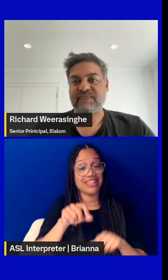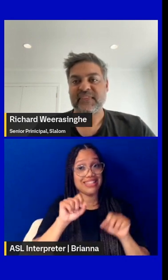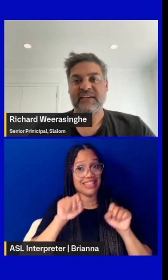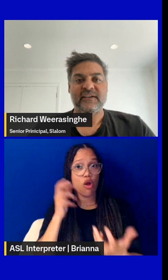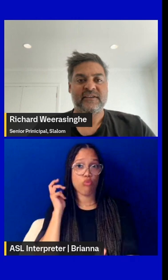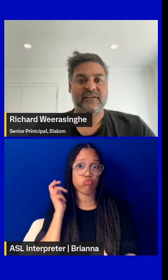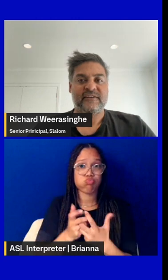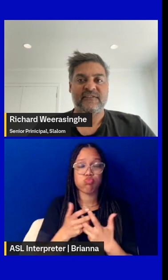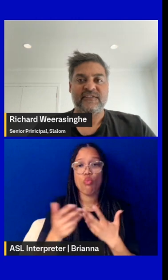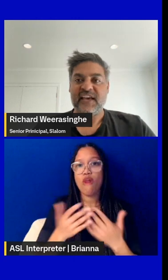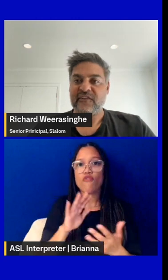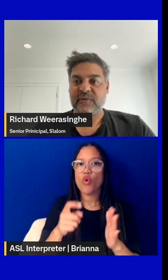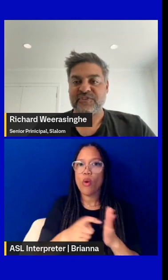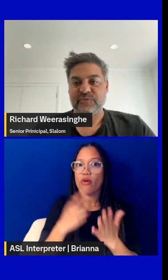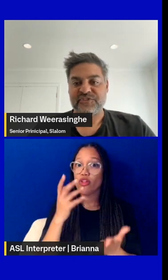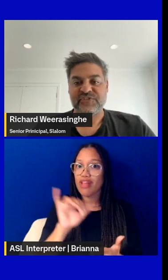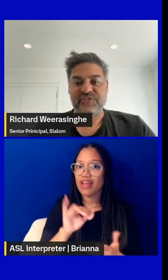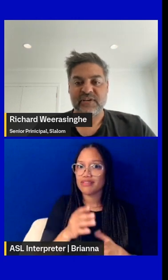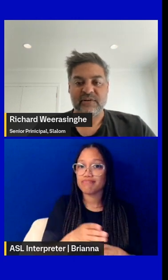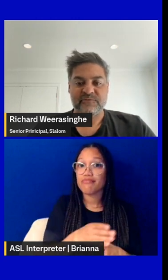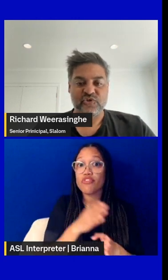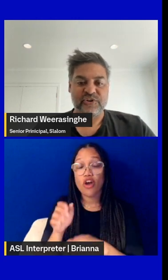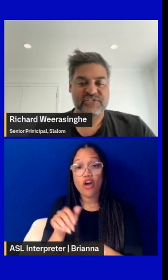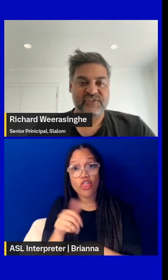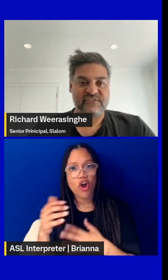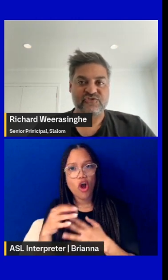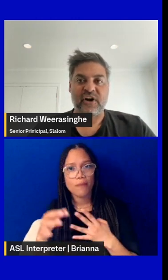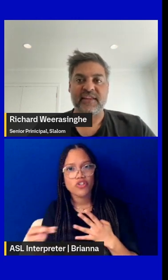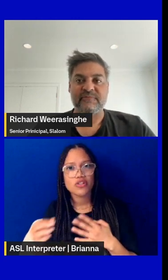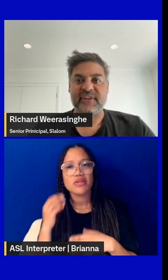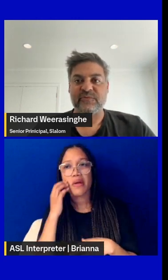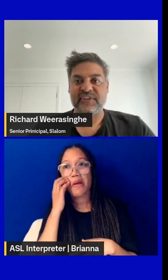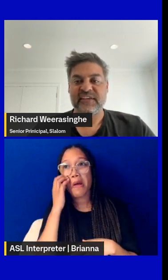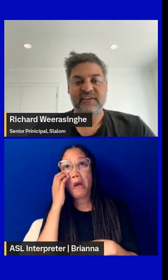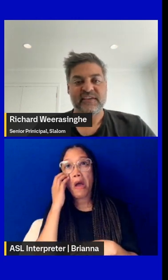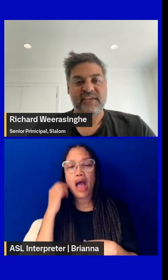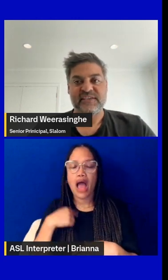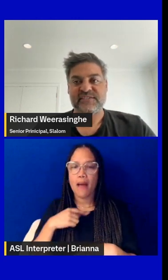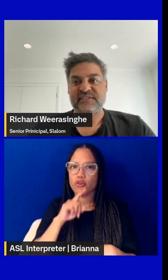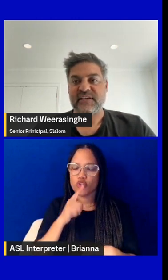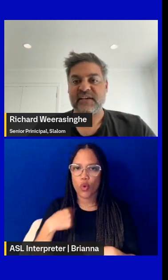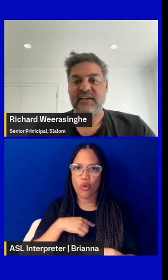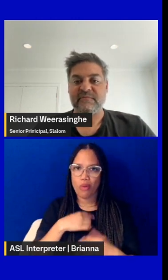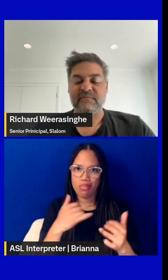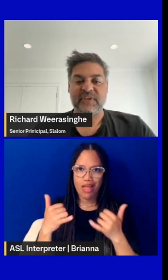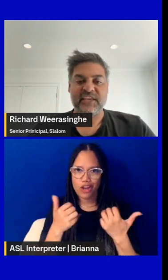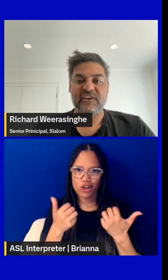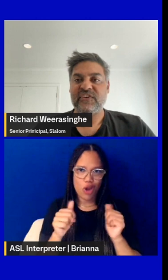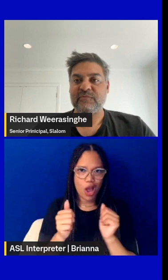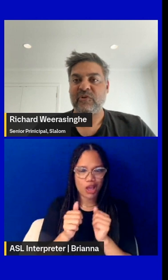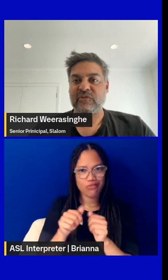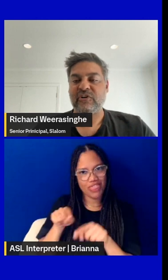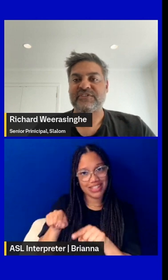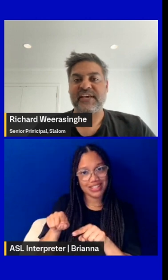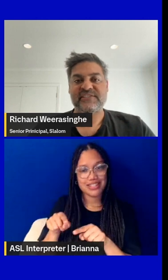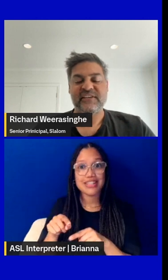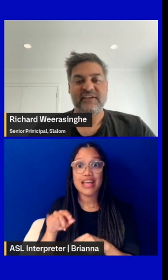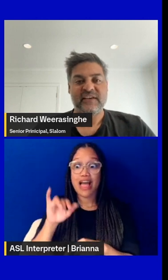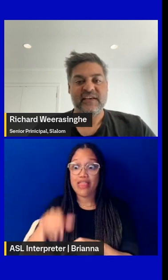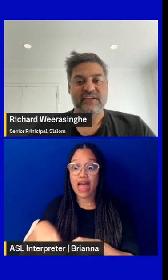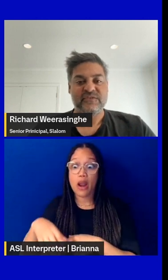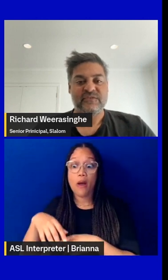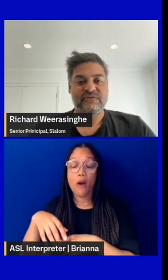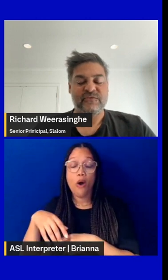requirements. The other option, which is I'm sure most of us have tried and played with, is giving the model